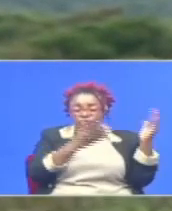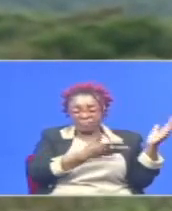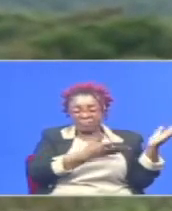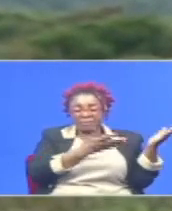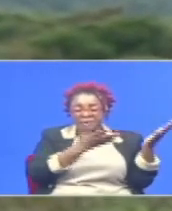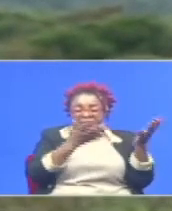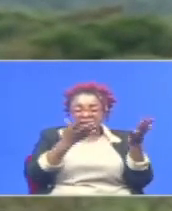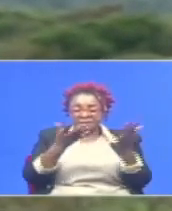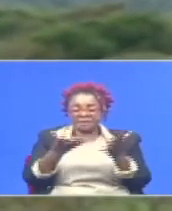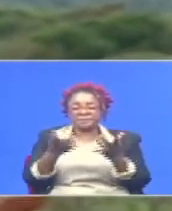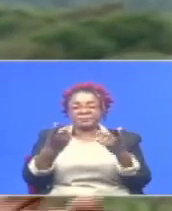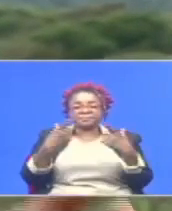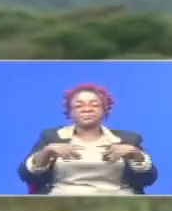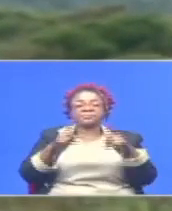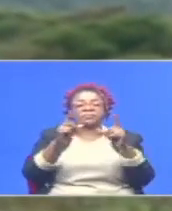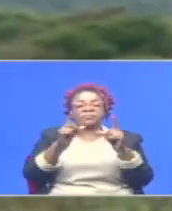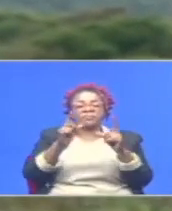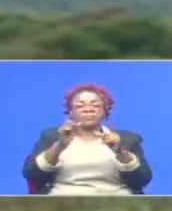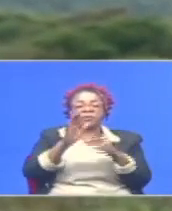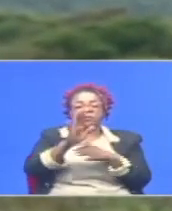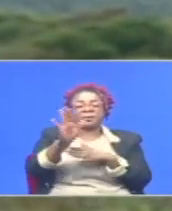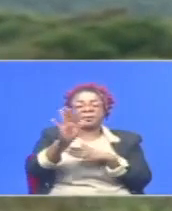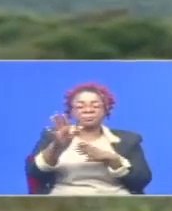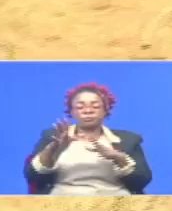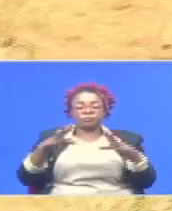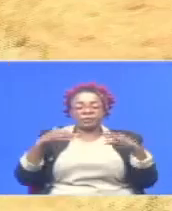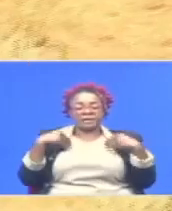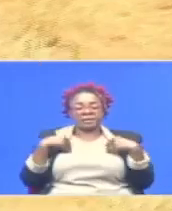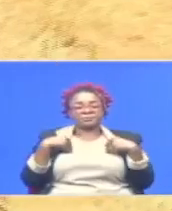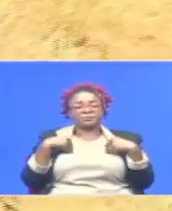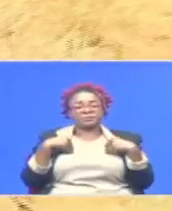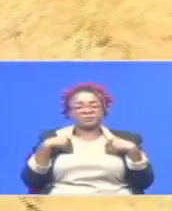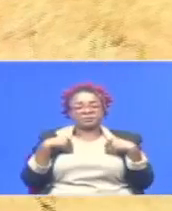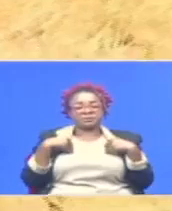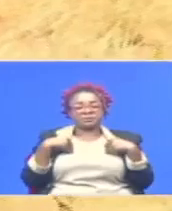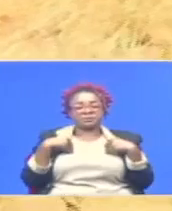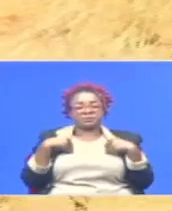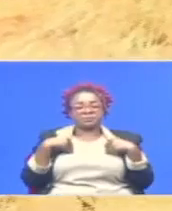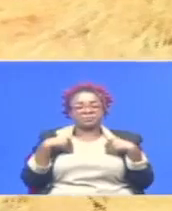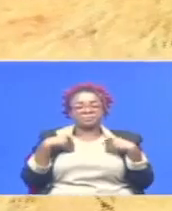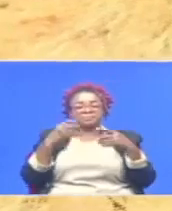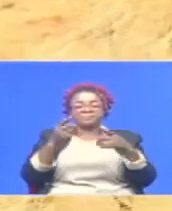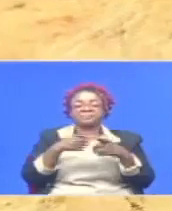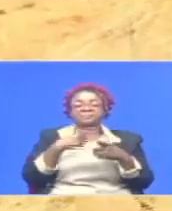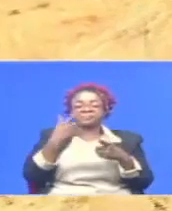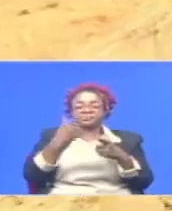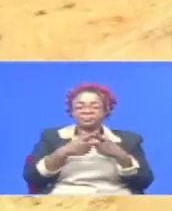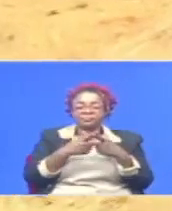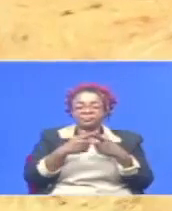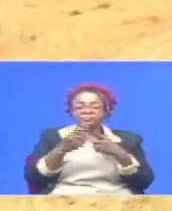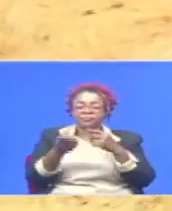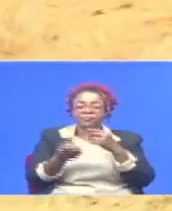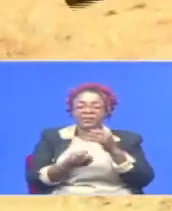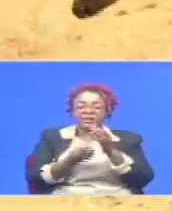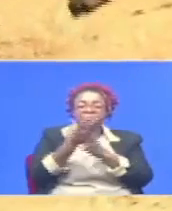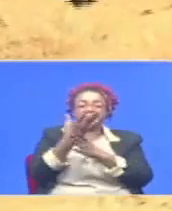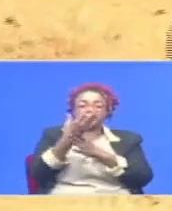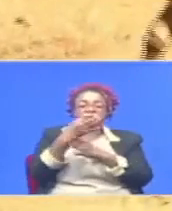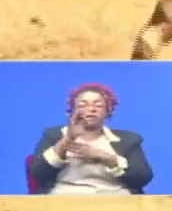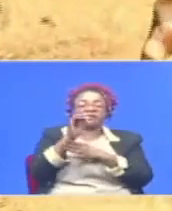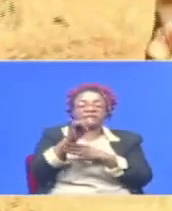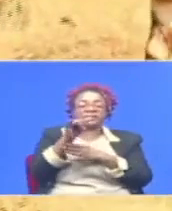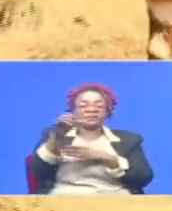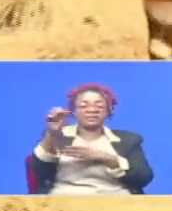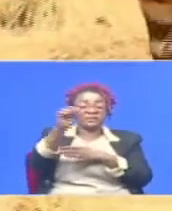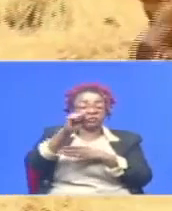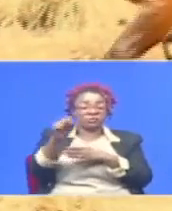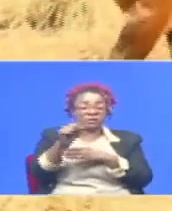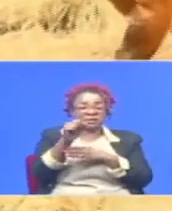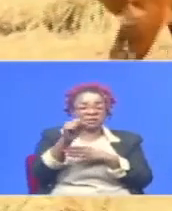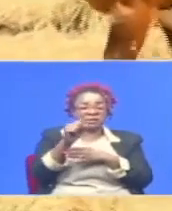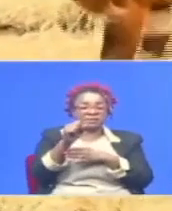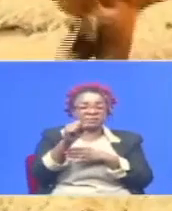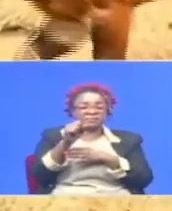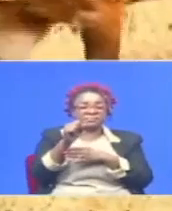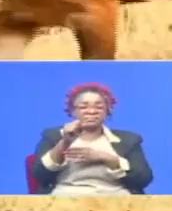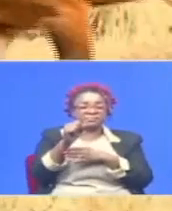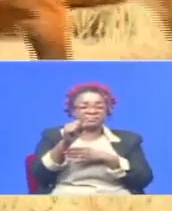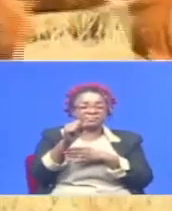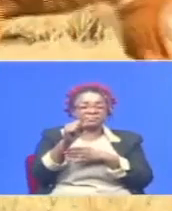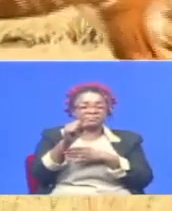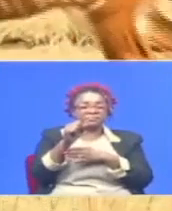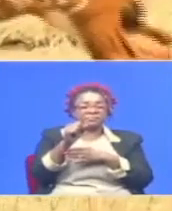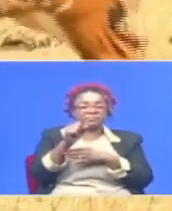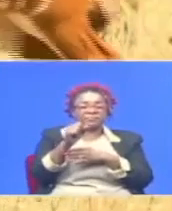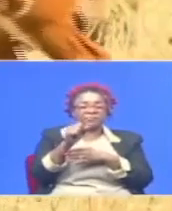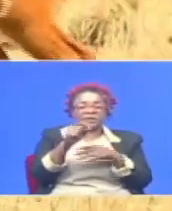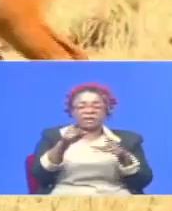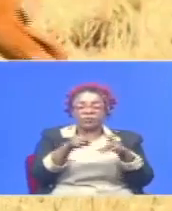them adapt. Then, establishment of this sanctuary itself, then the overhead